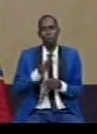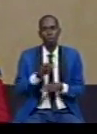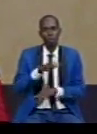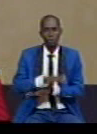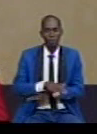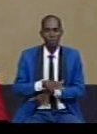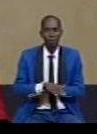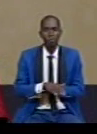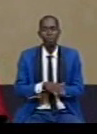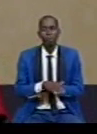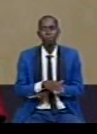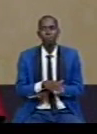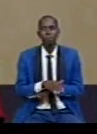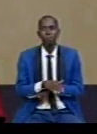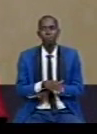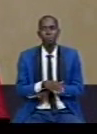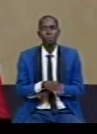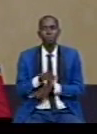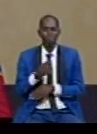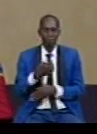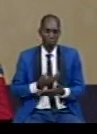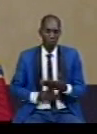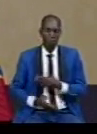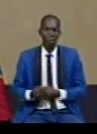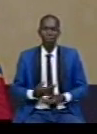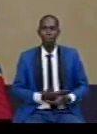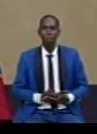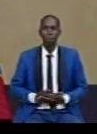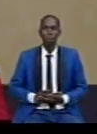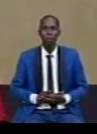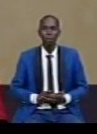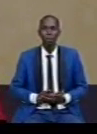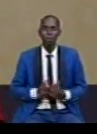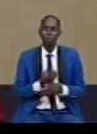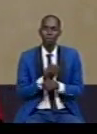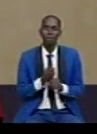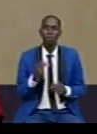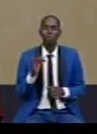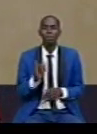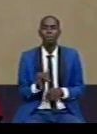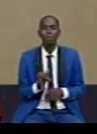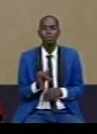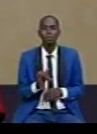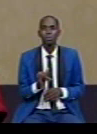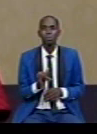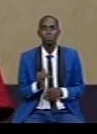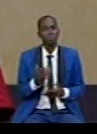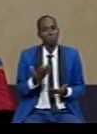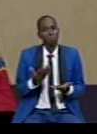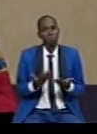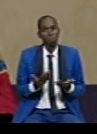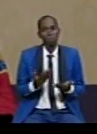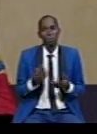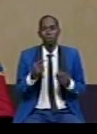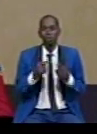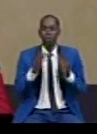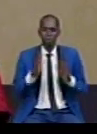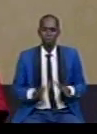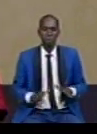helped me. I delivered the baby safely, although the enemy